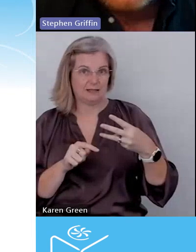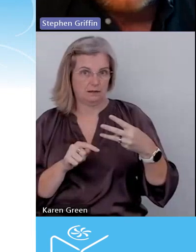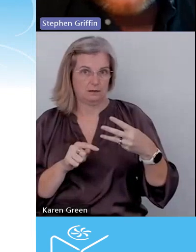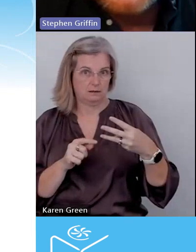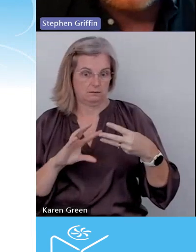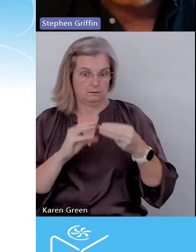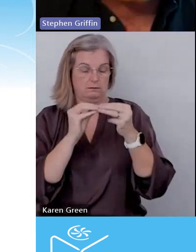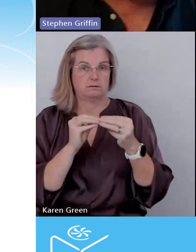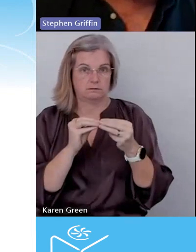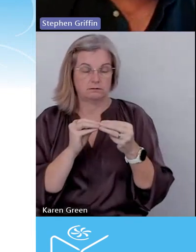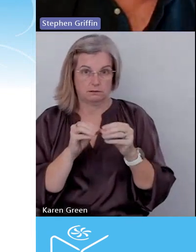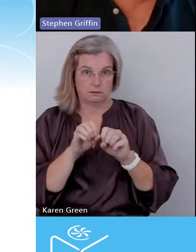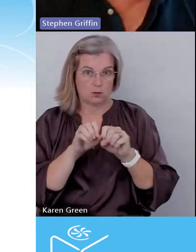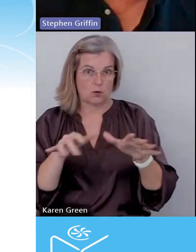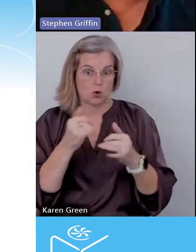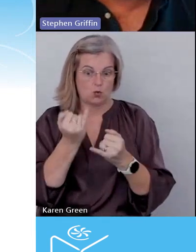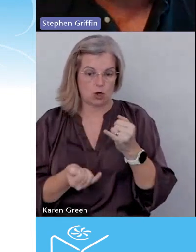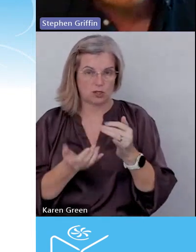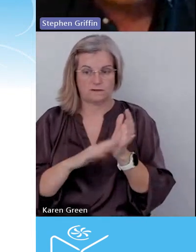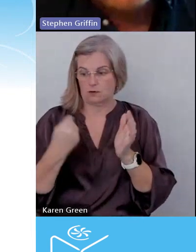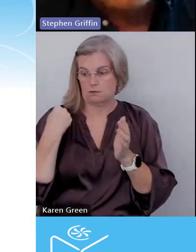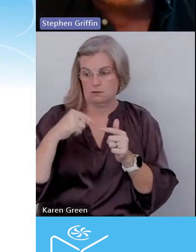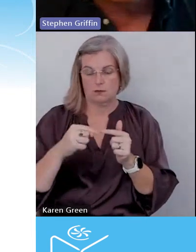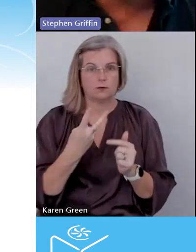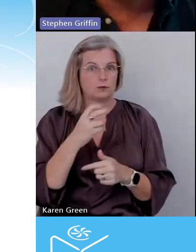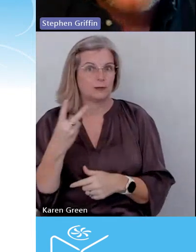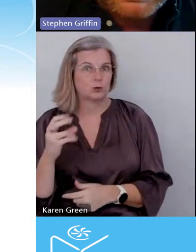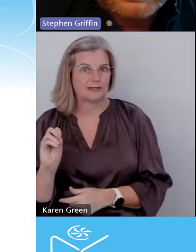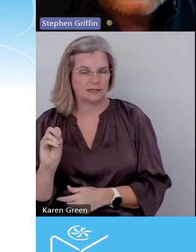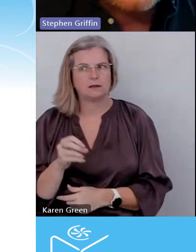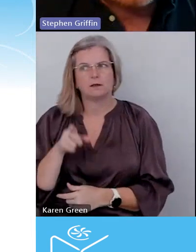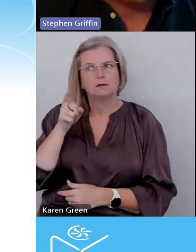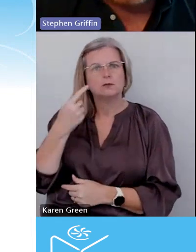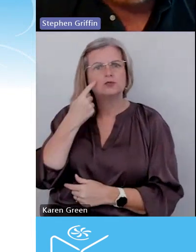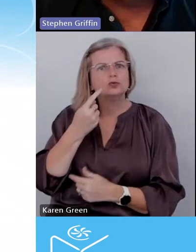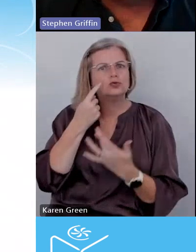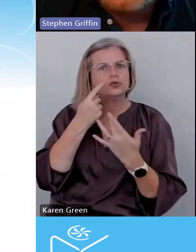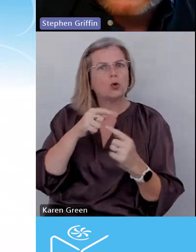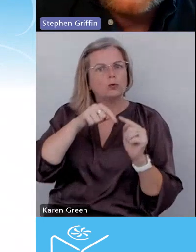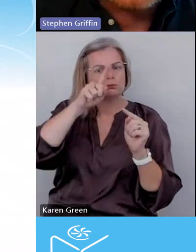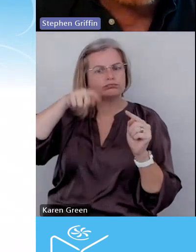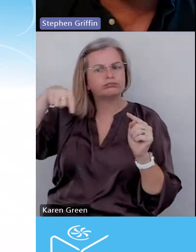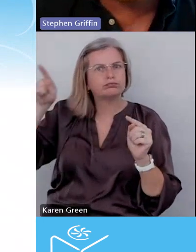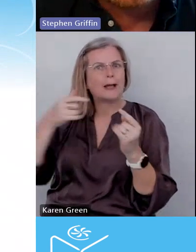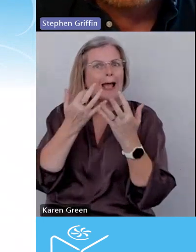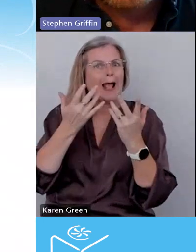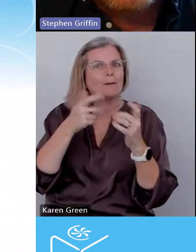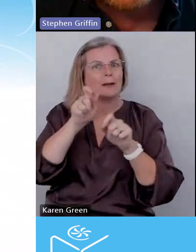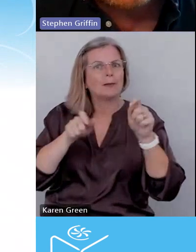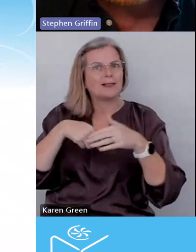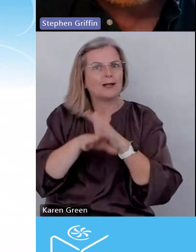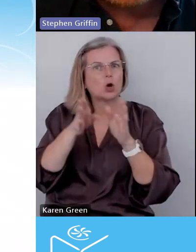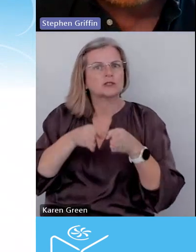color-coded for the different viruses in terms of the number of people that are put into hospital across all age groups for these viruses, to illustrate